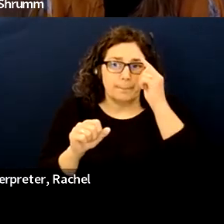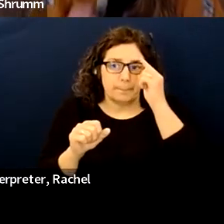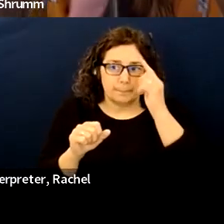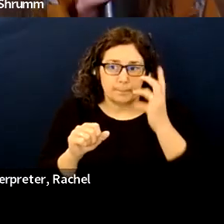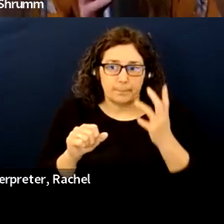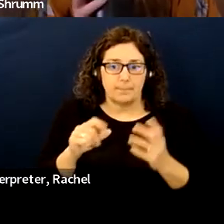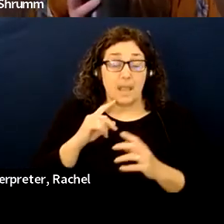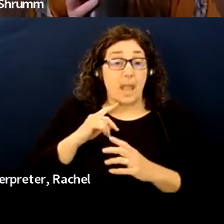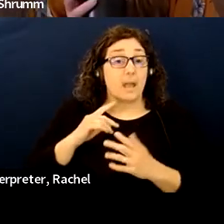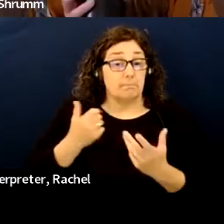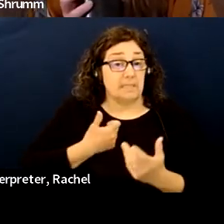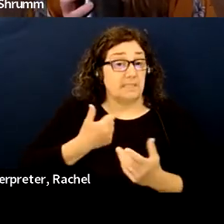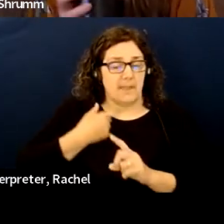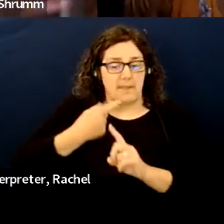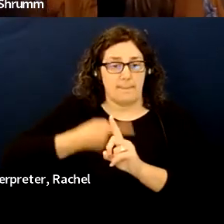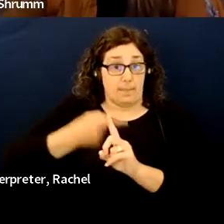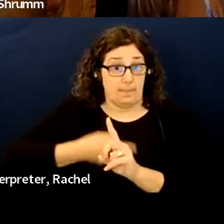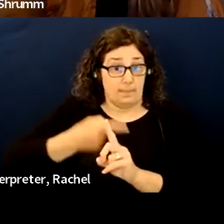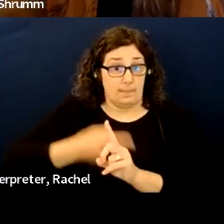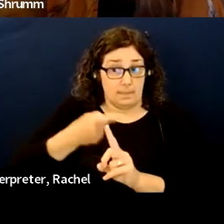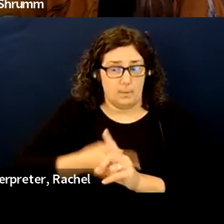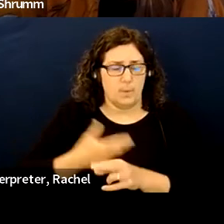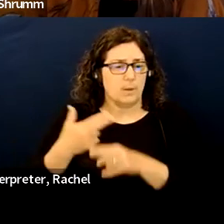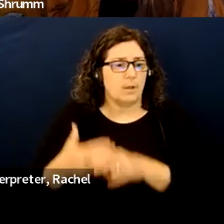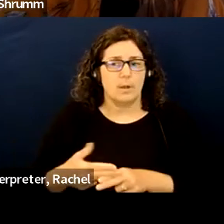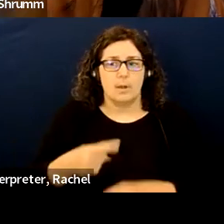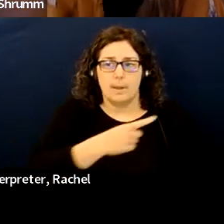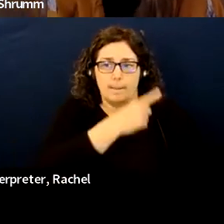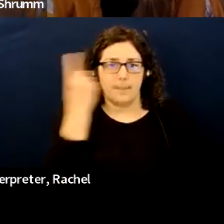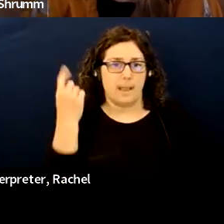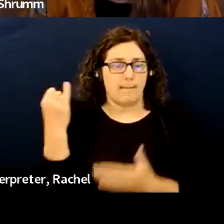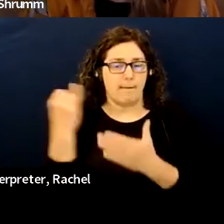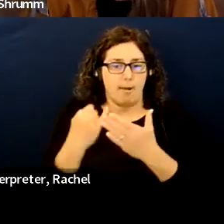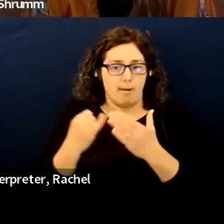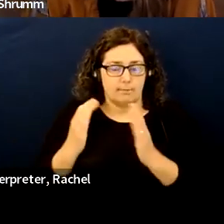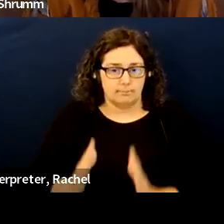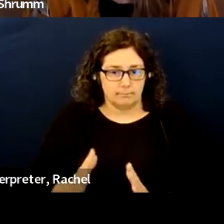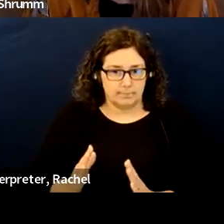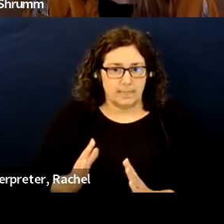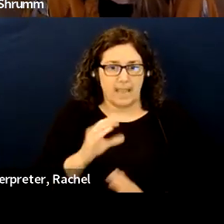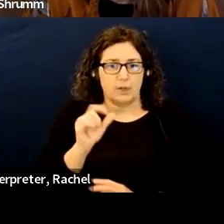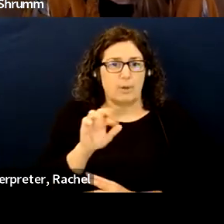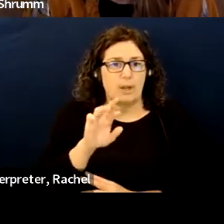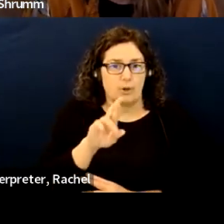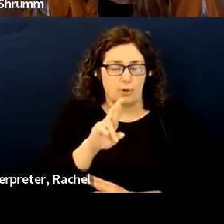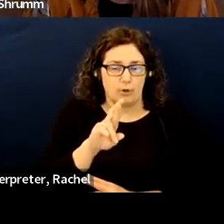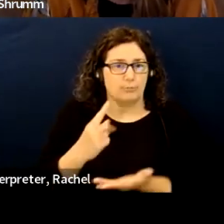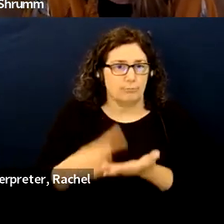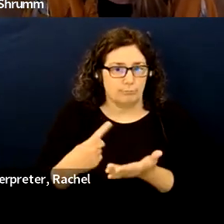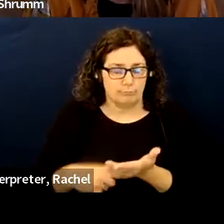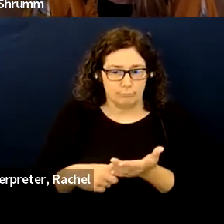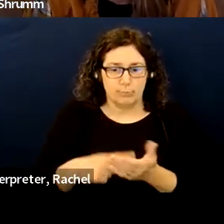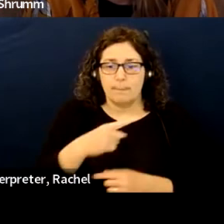I do a monthly, we call it the Black Artists and Curators Salon. They're Black artists